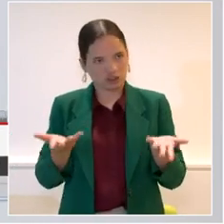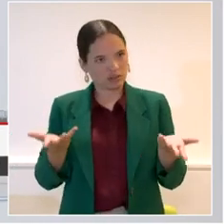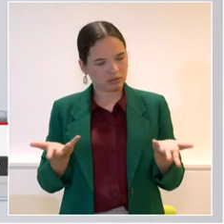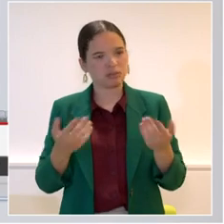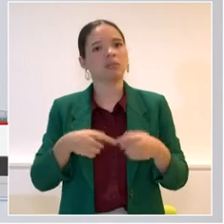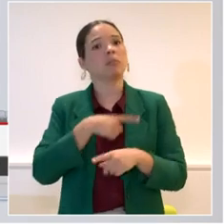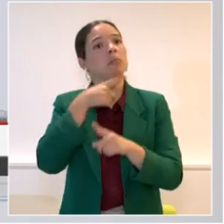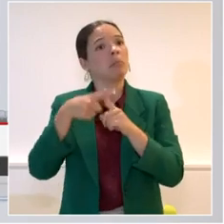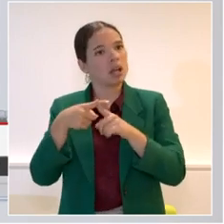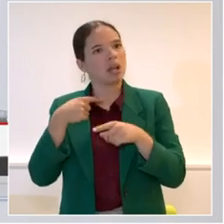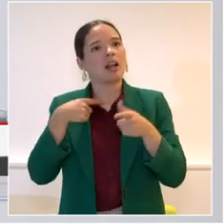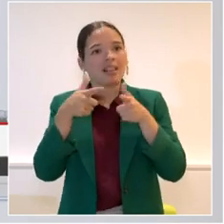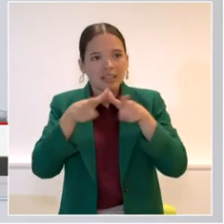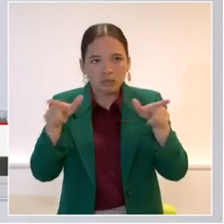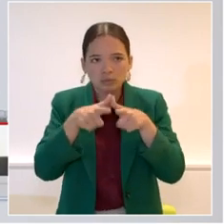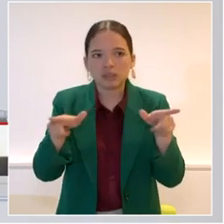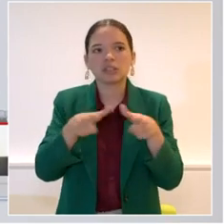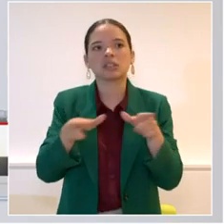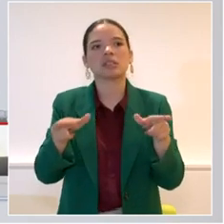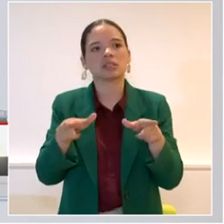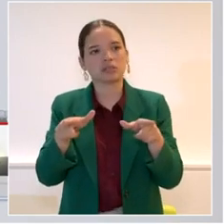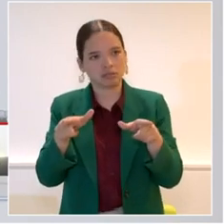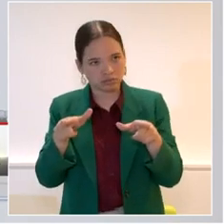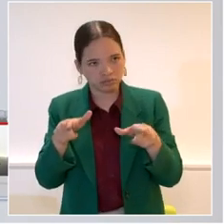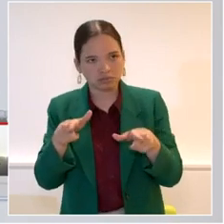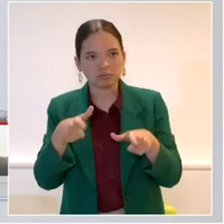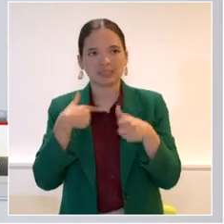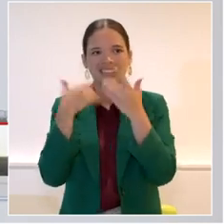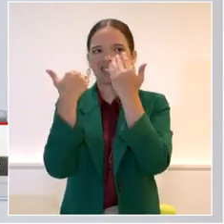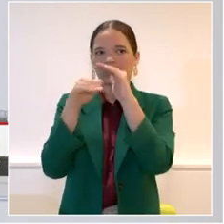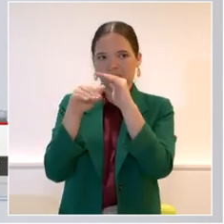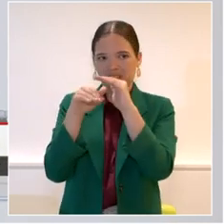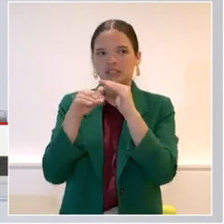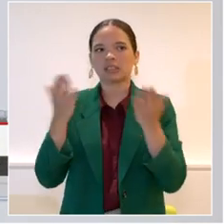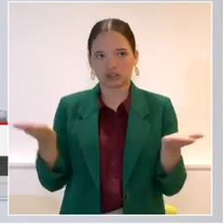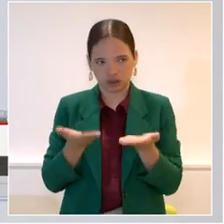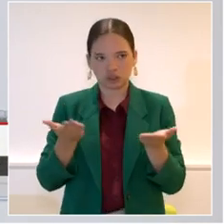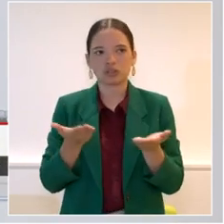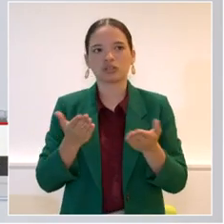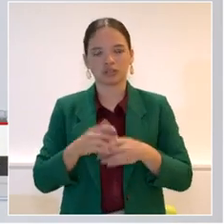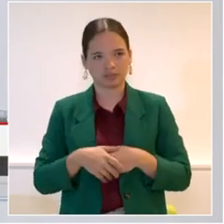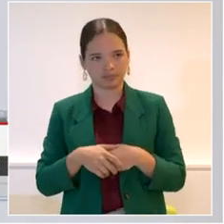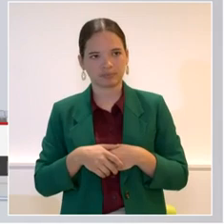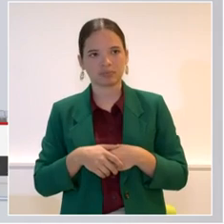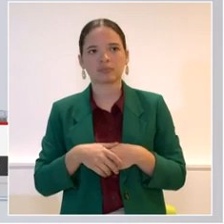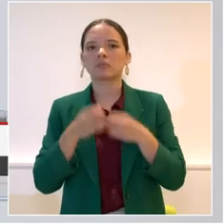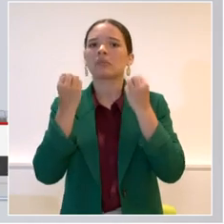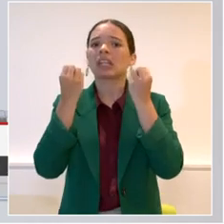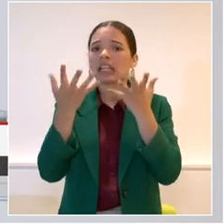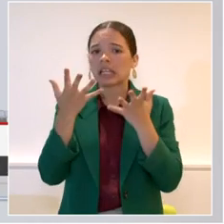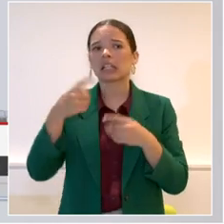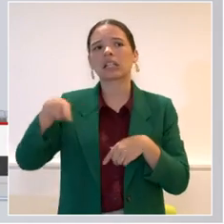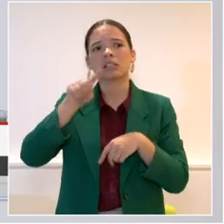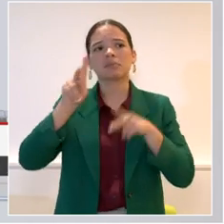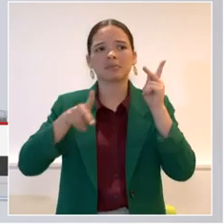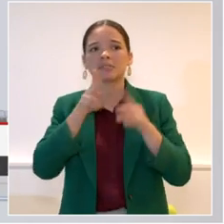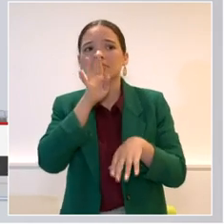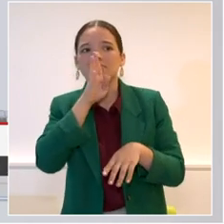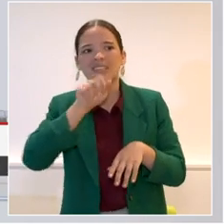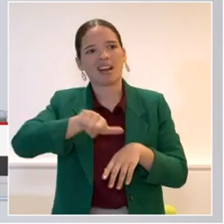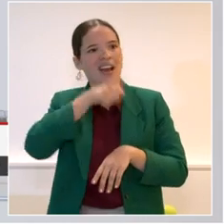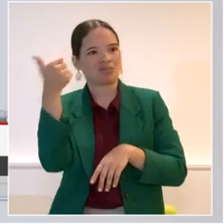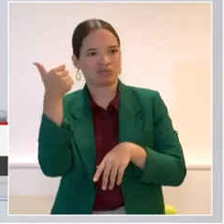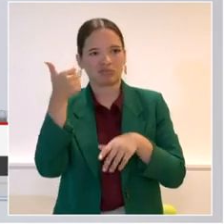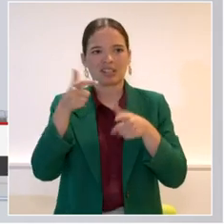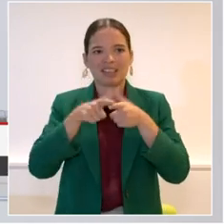a large Spanish-speaking community. We have a large Amharic-speaking community, and sometimes it's difficult to do these things over the